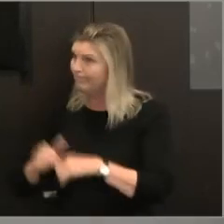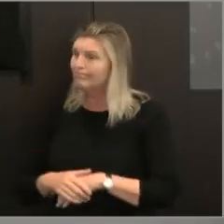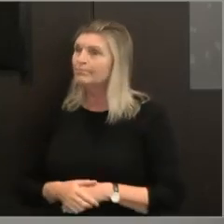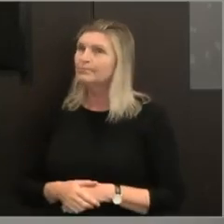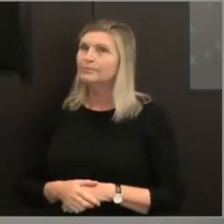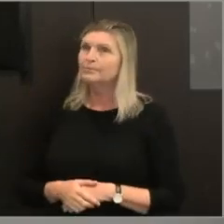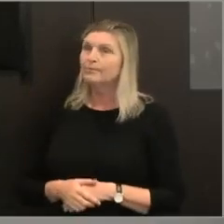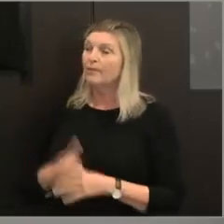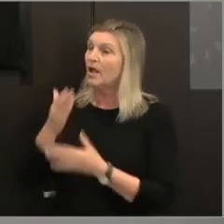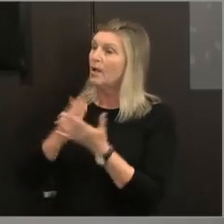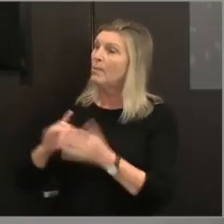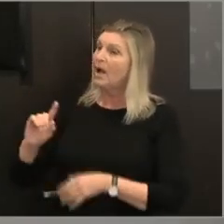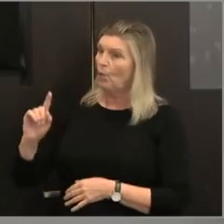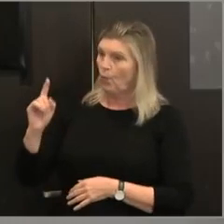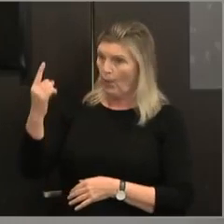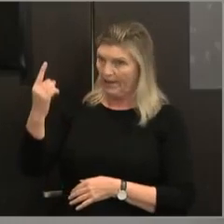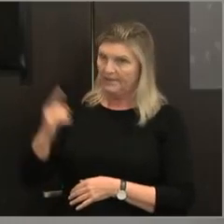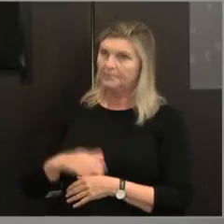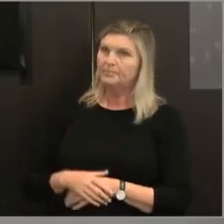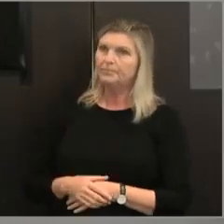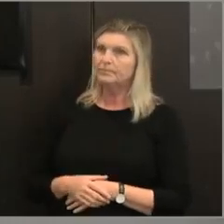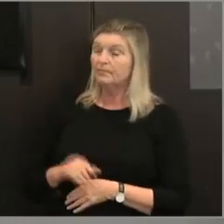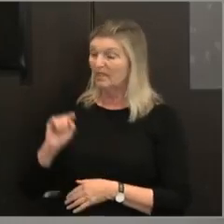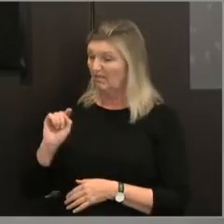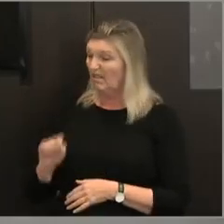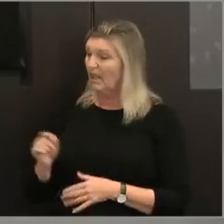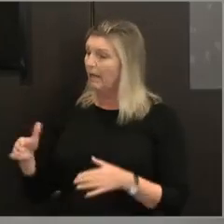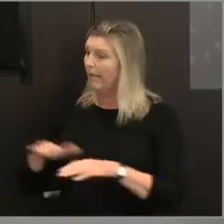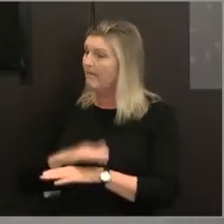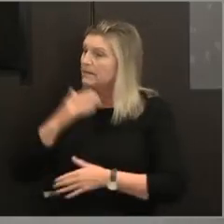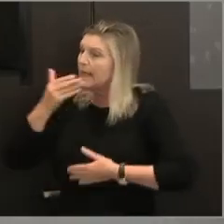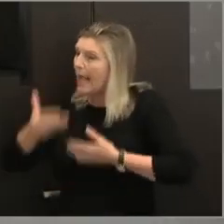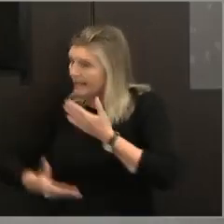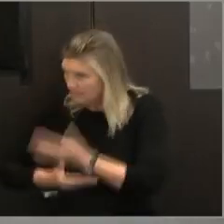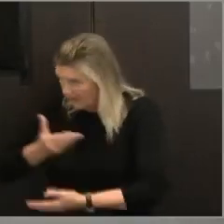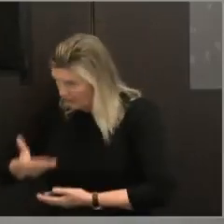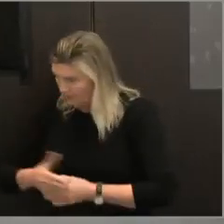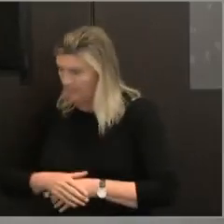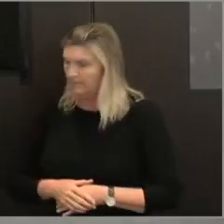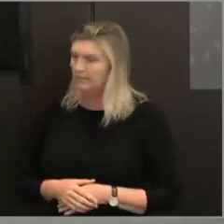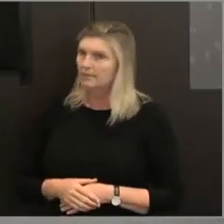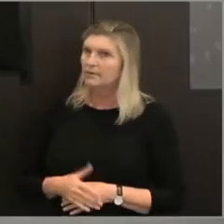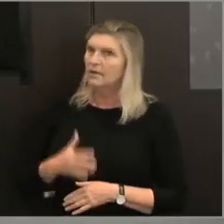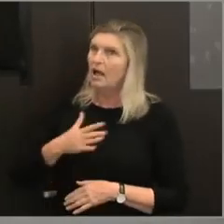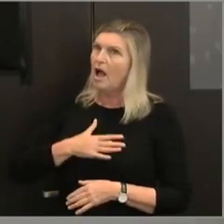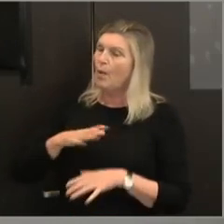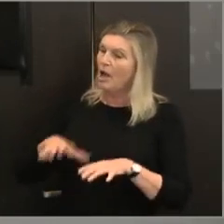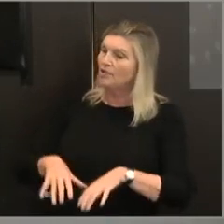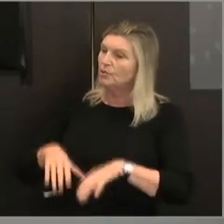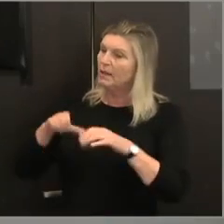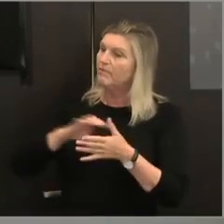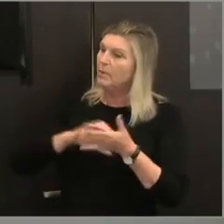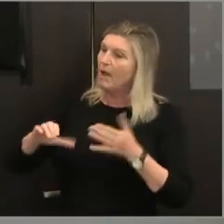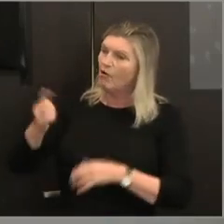So part 1, he whakamārama, is just an explanation, and I'd like to pick up from